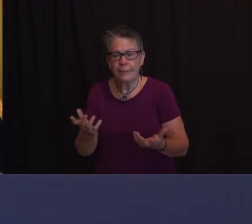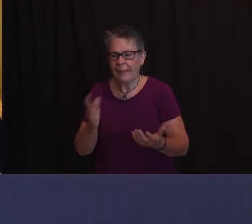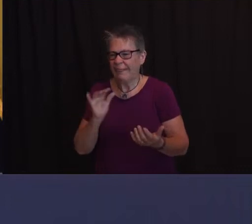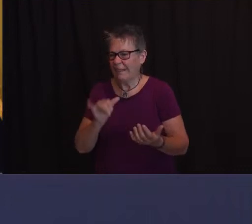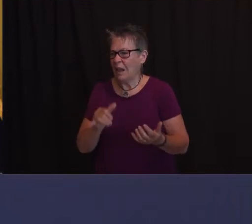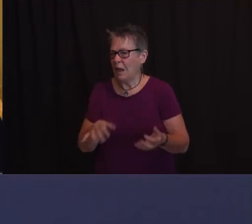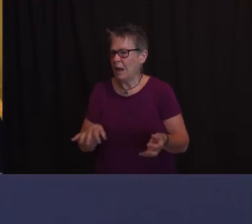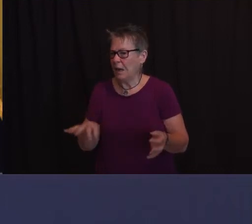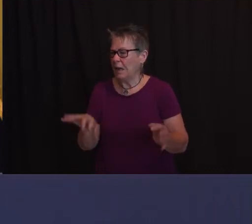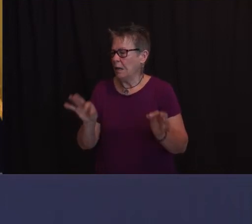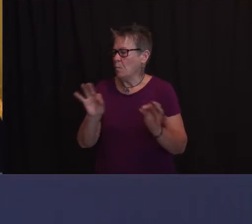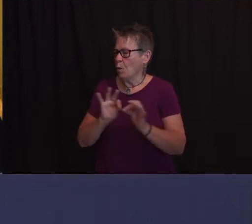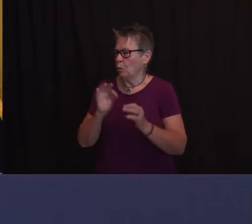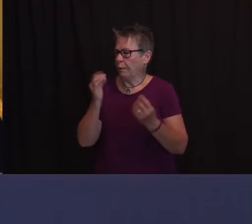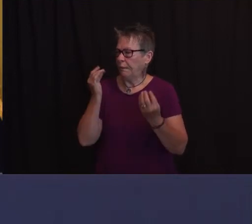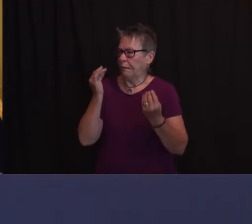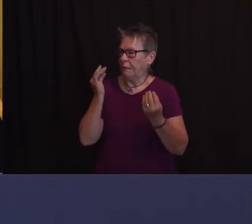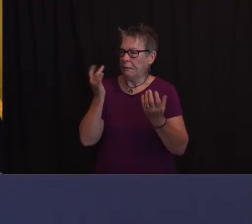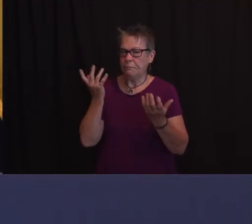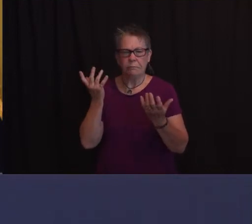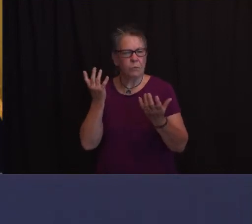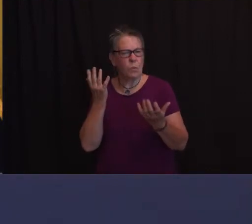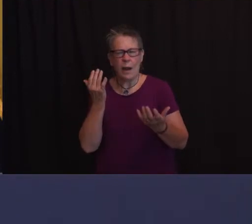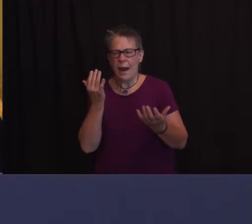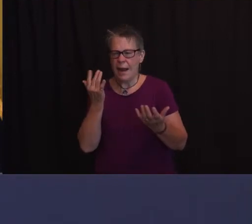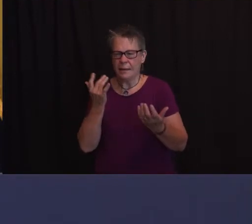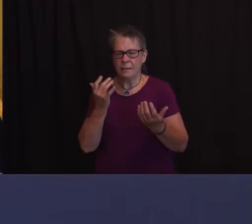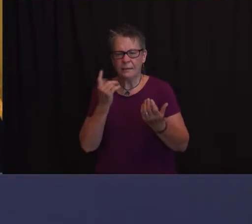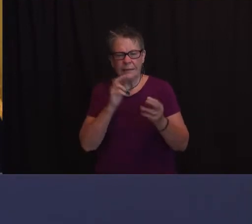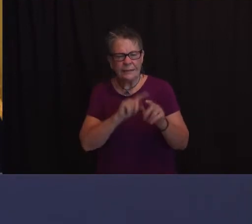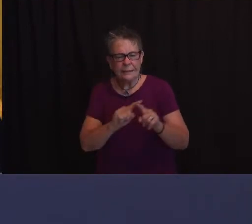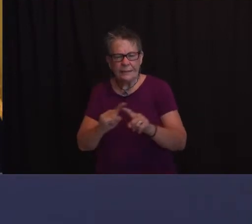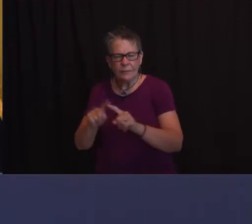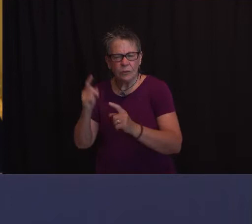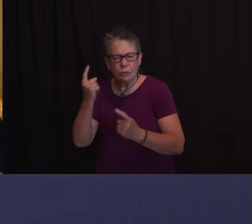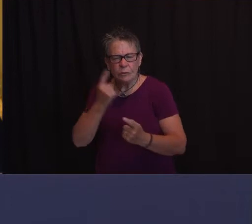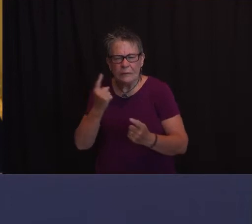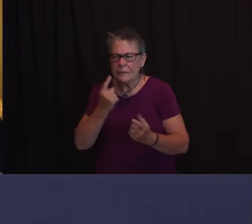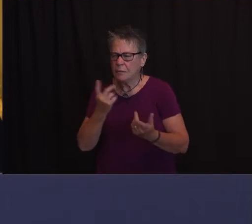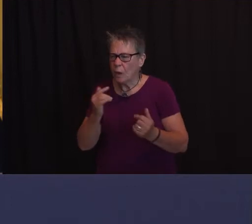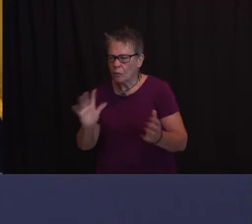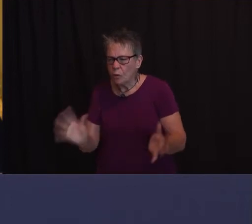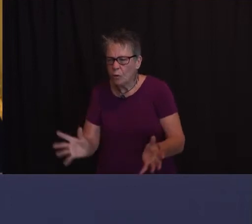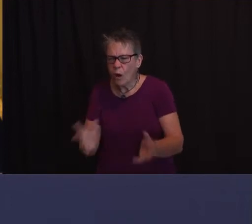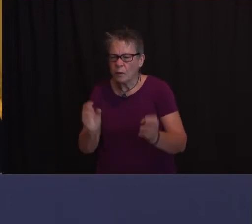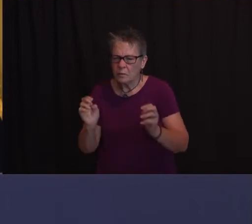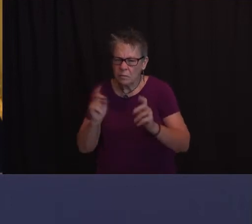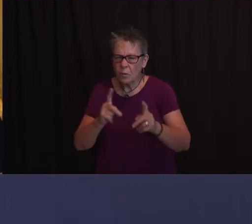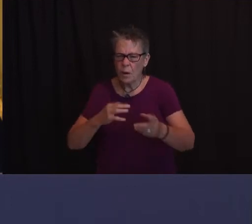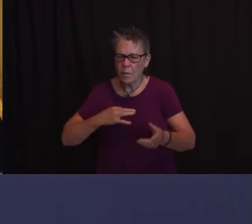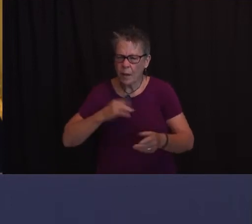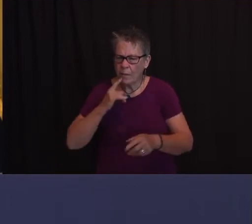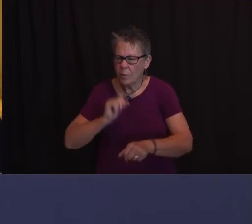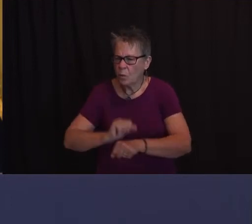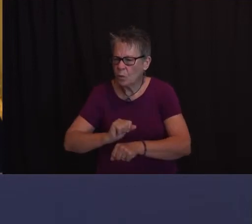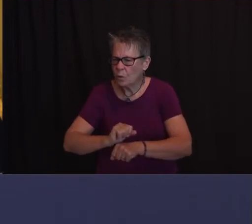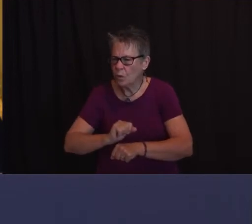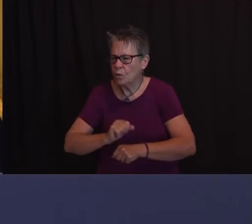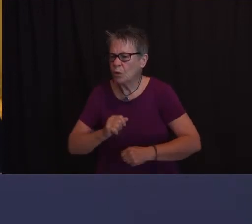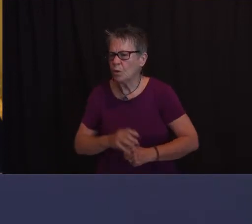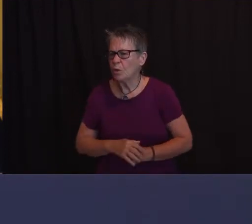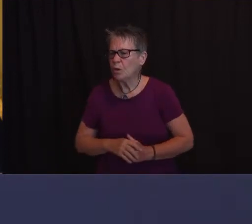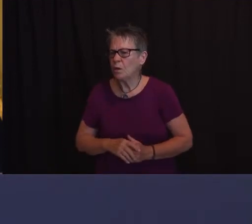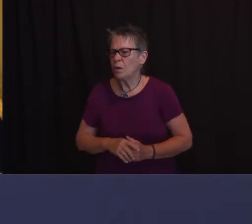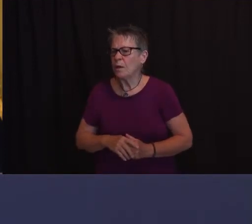people behaving irresponsibly. I'd also reiterate what Pat said. Overwhelmingly, people are doing the right thing. But I think there are a lot of reasons why,